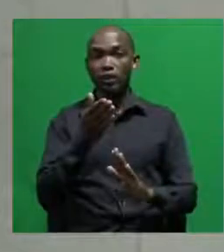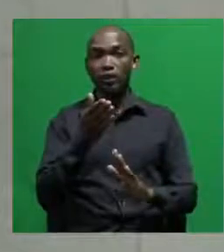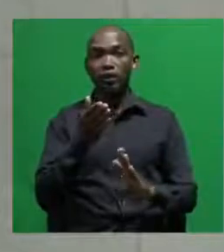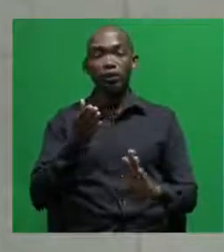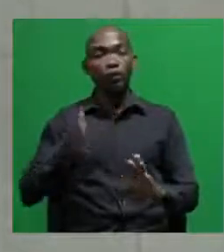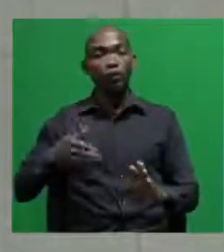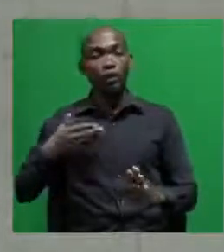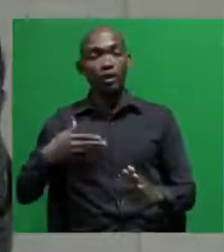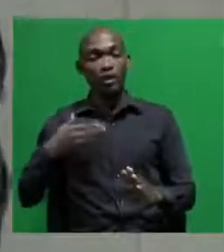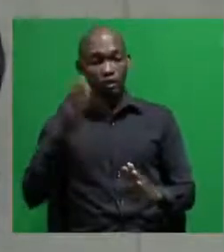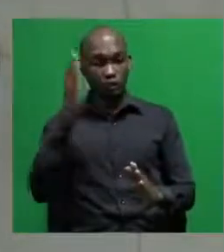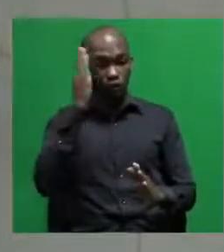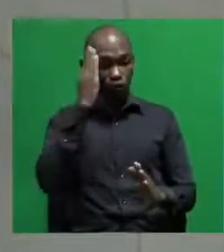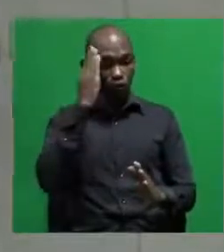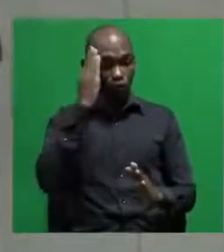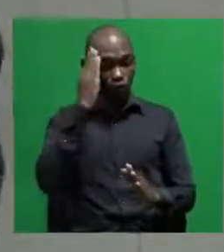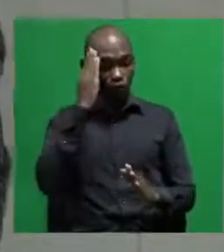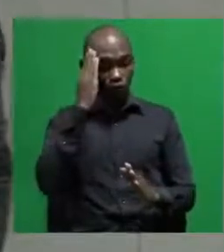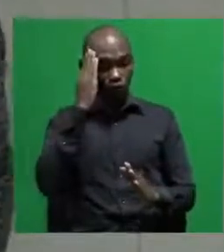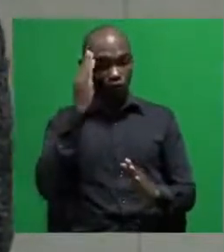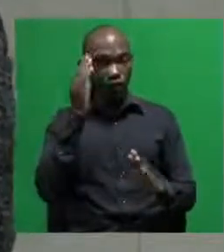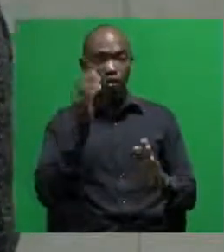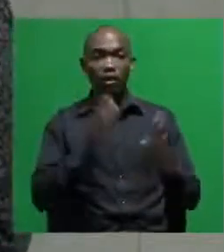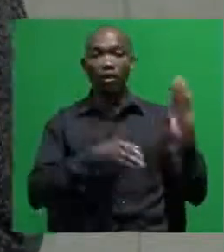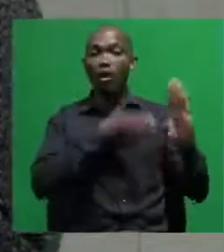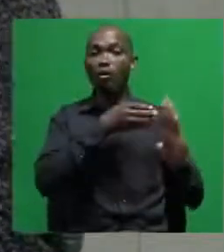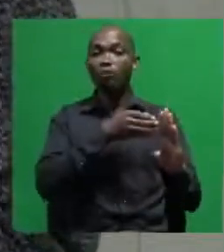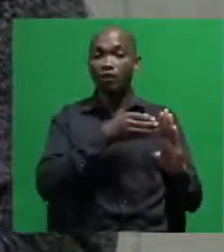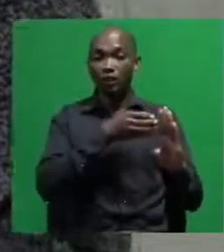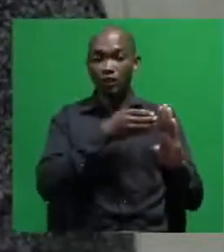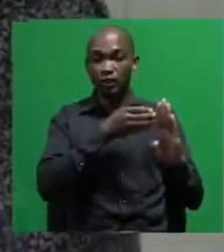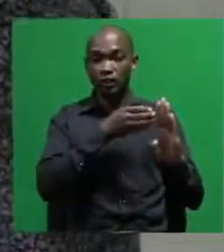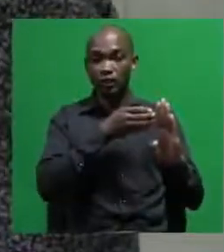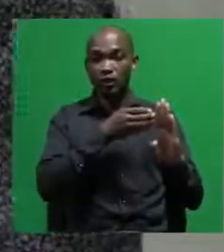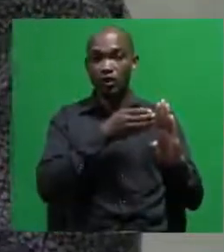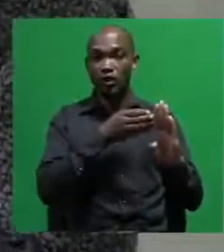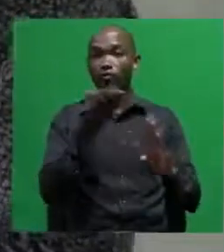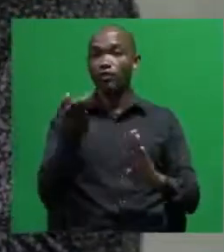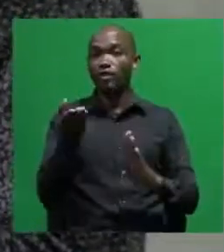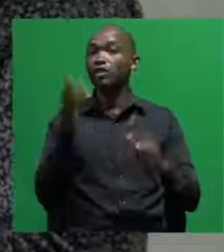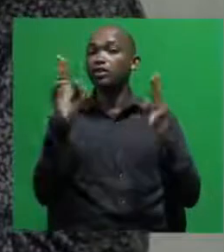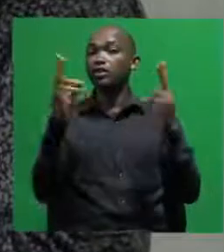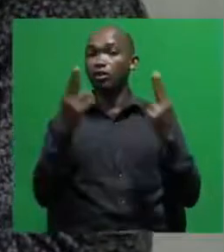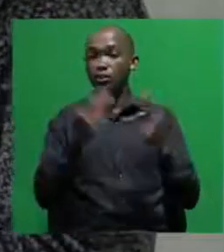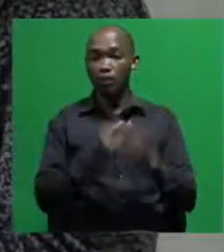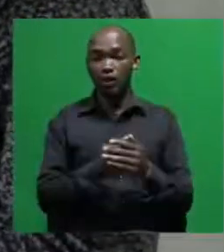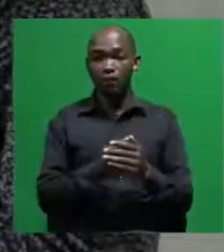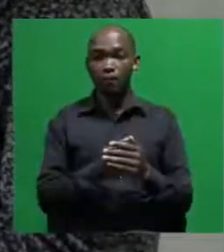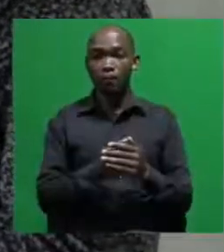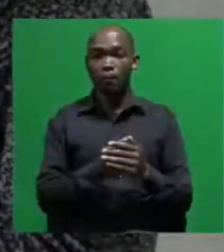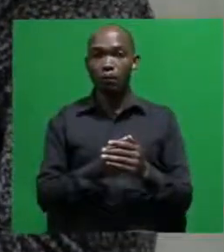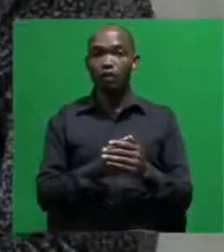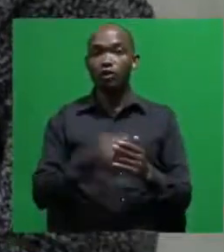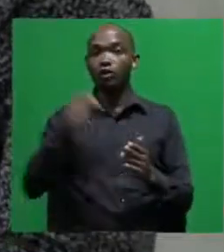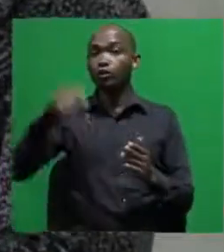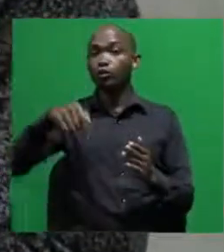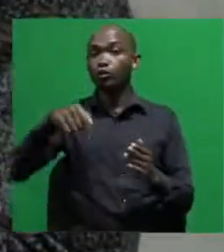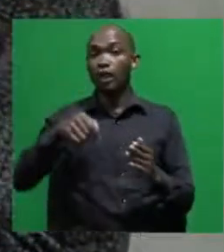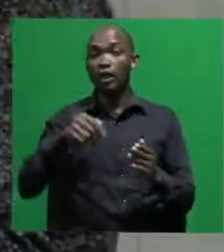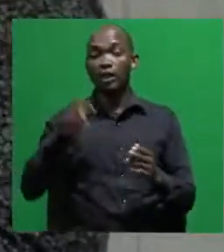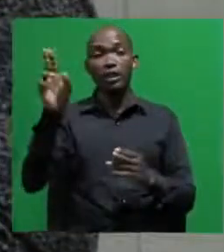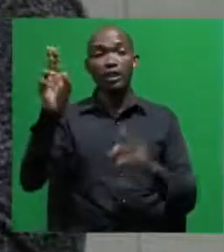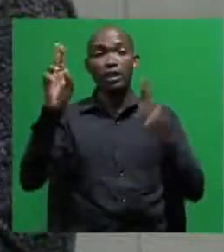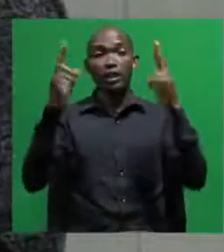today's specific objective. So I believe that at the end of today's